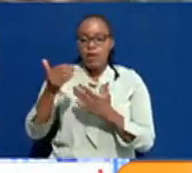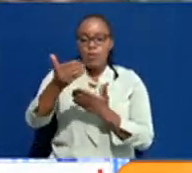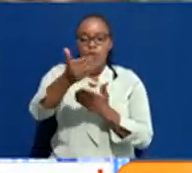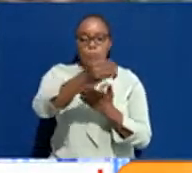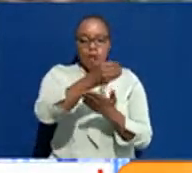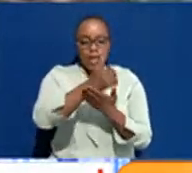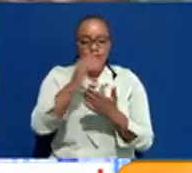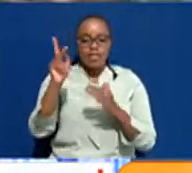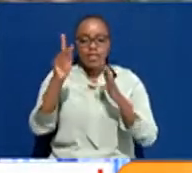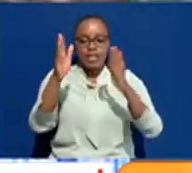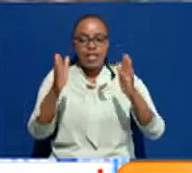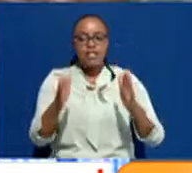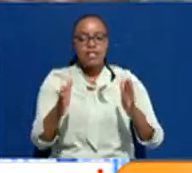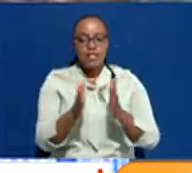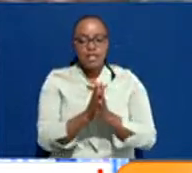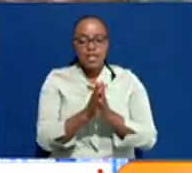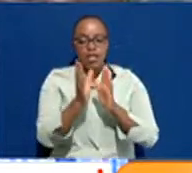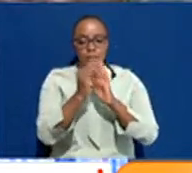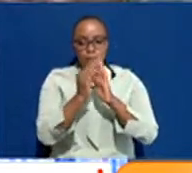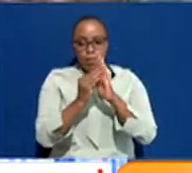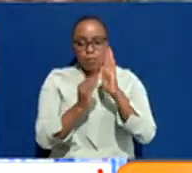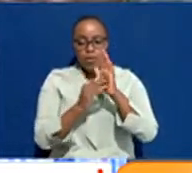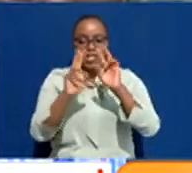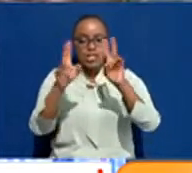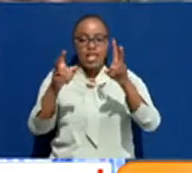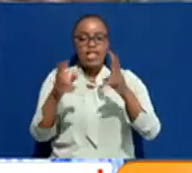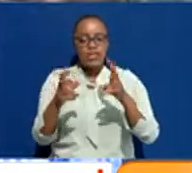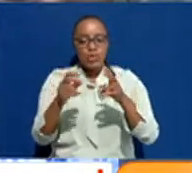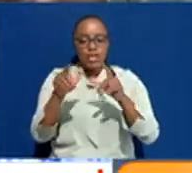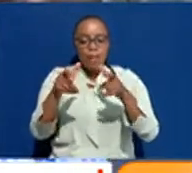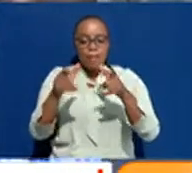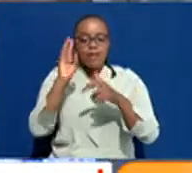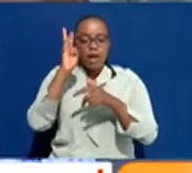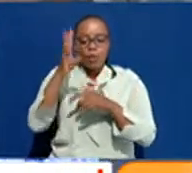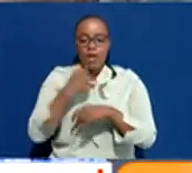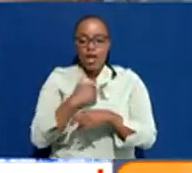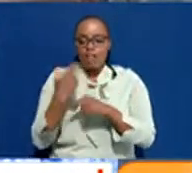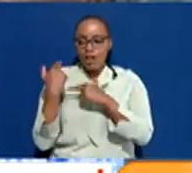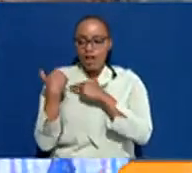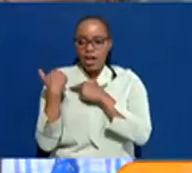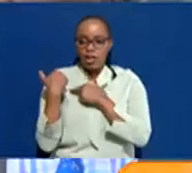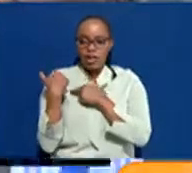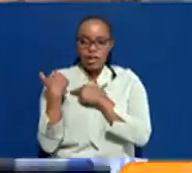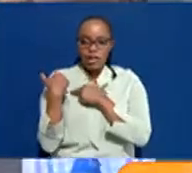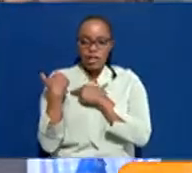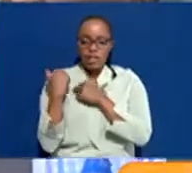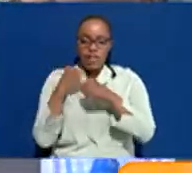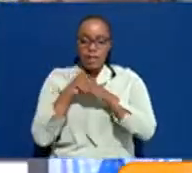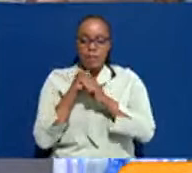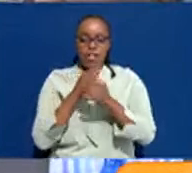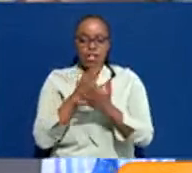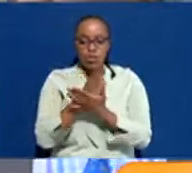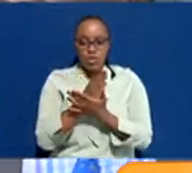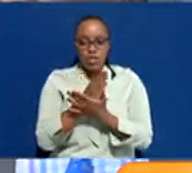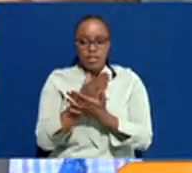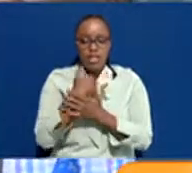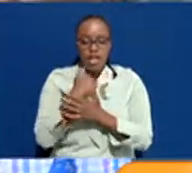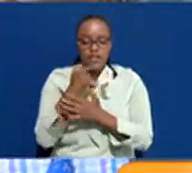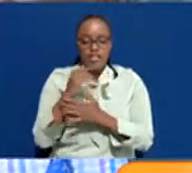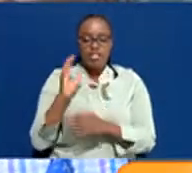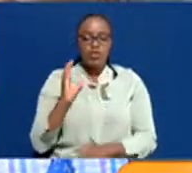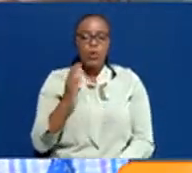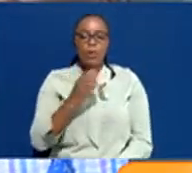Apart from mobilizing Kenyans and highlighting the issues, the media will also play a role of ensuring they hold this